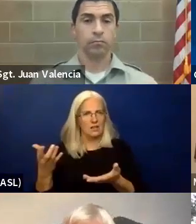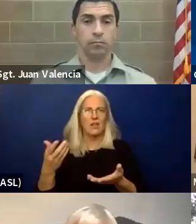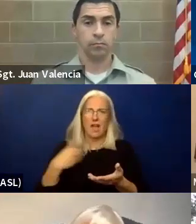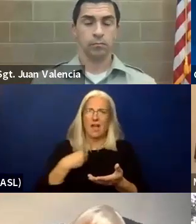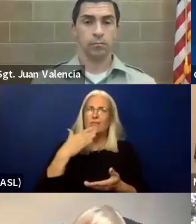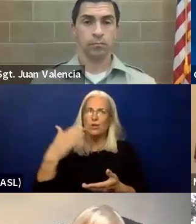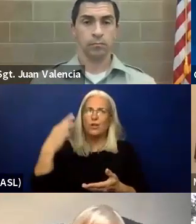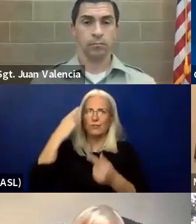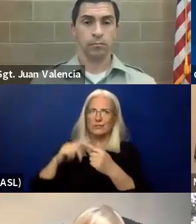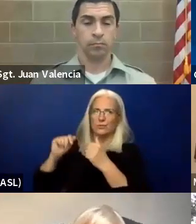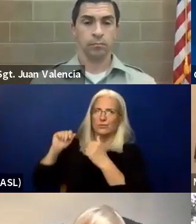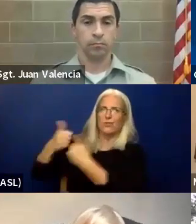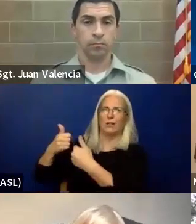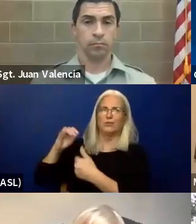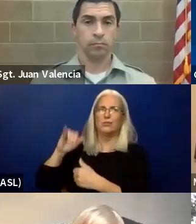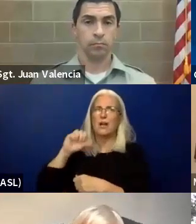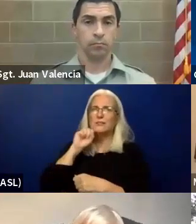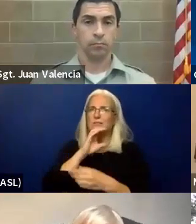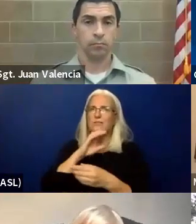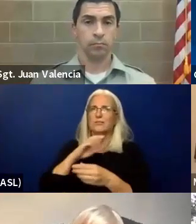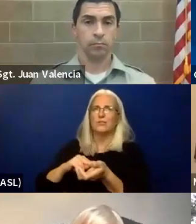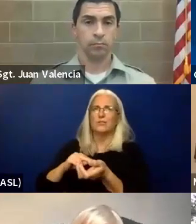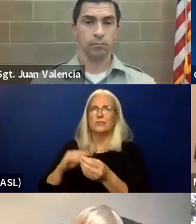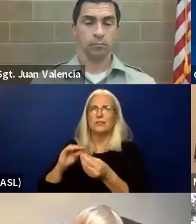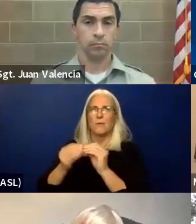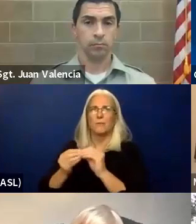by the California Department of Public Health. Thank you.